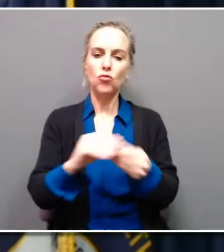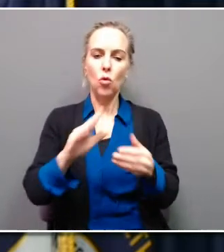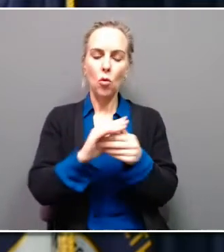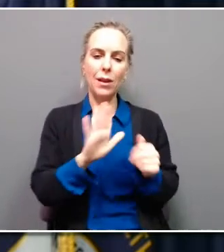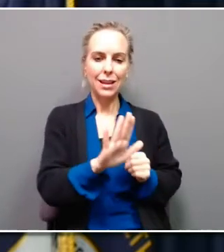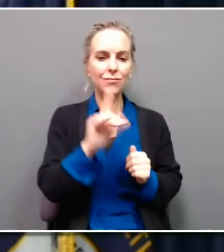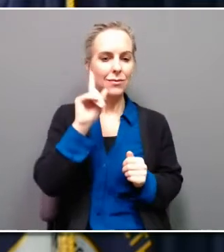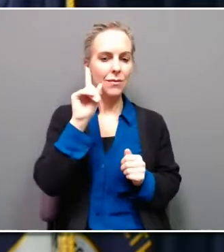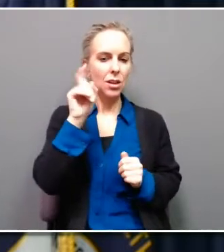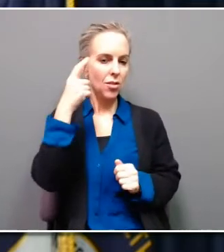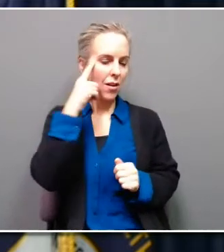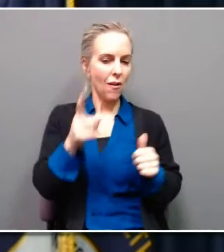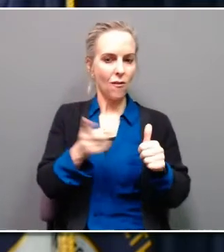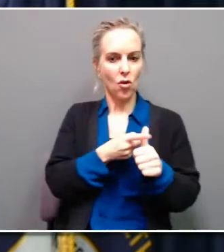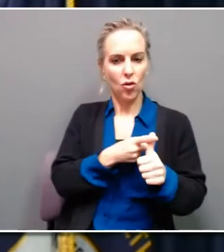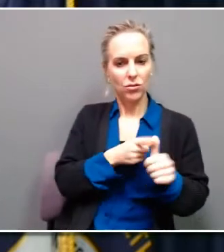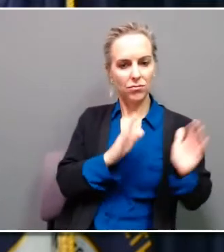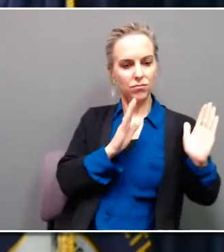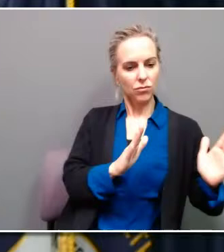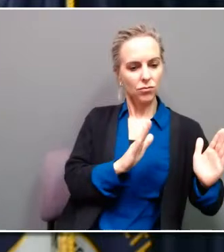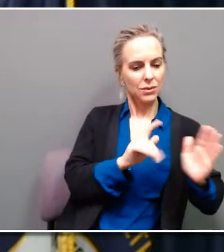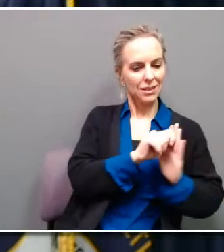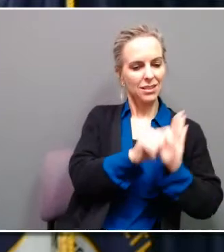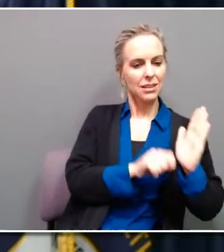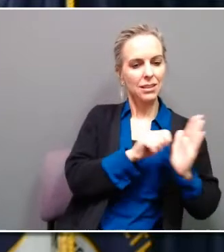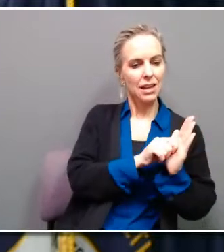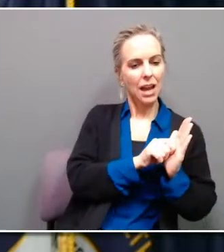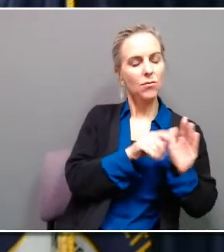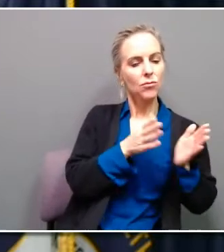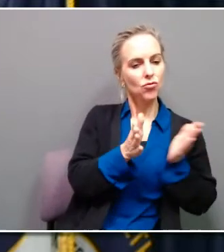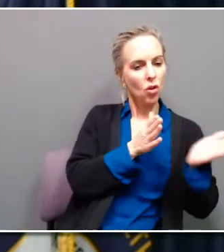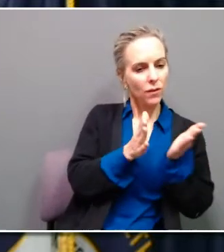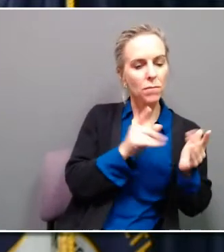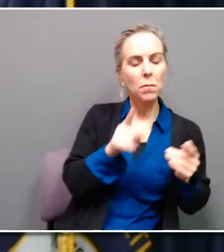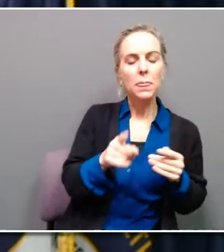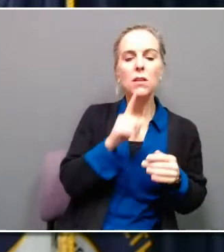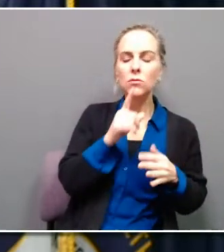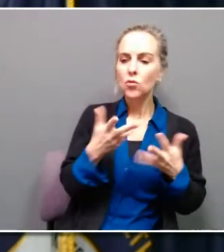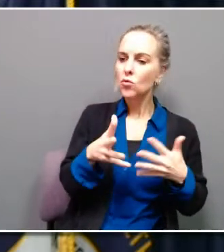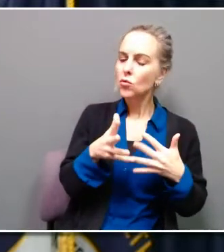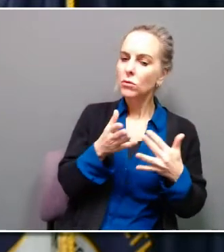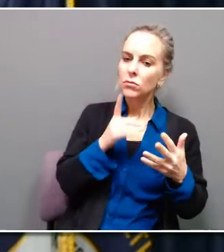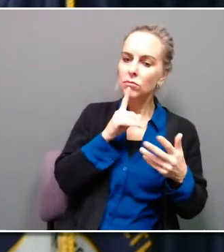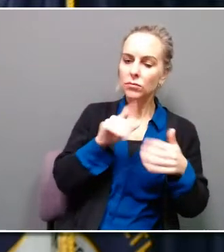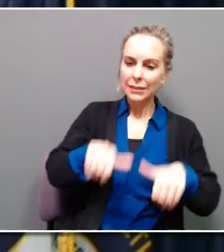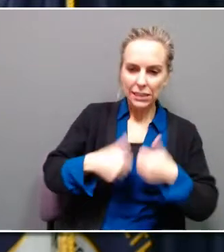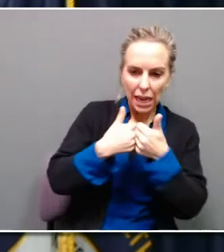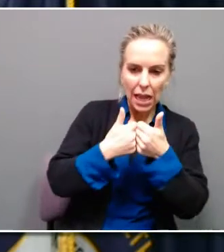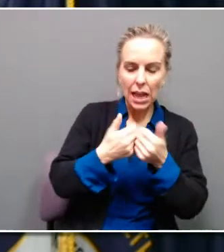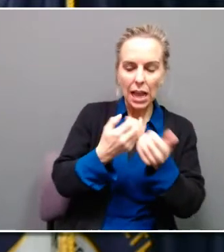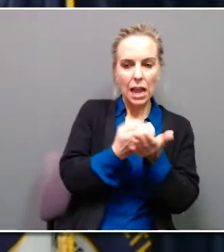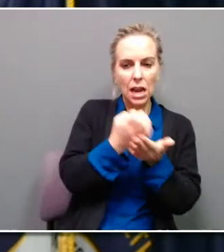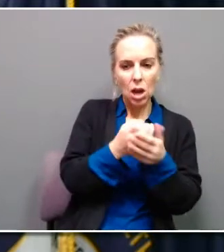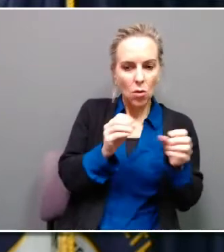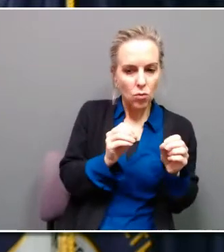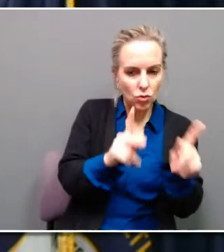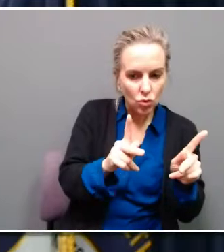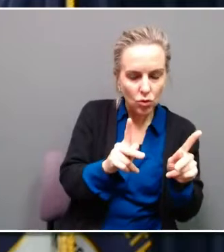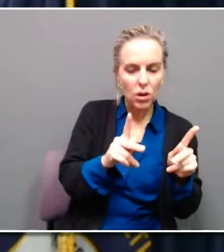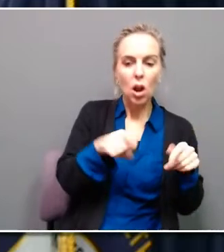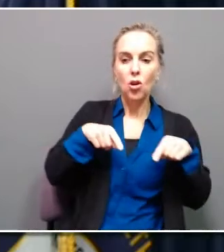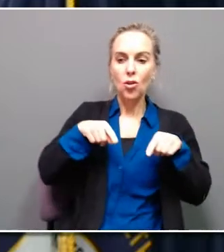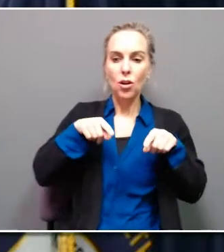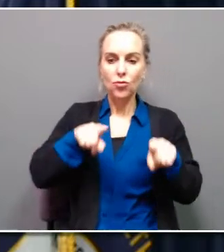of unprecedented adversity, capitalizing on game-changing economic opportunities, and moving Kentuckians forward